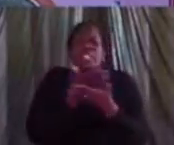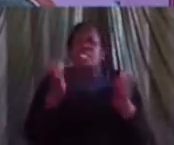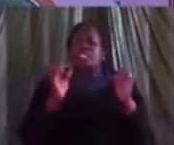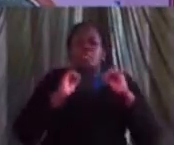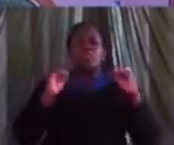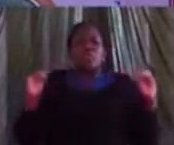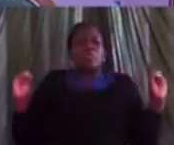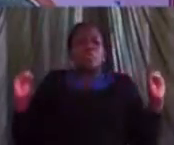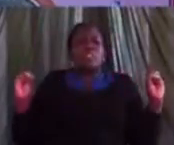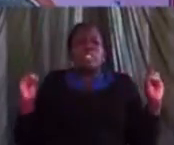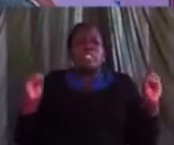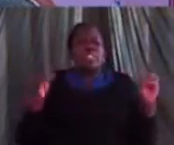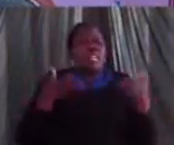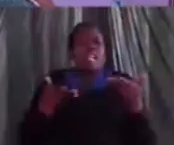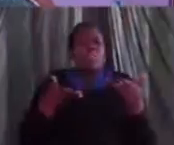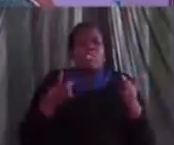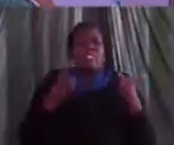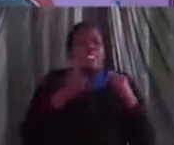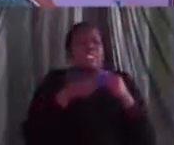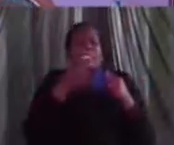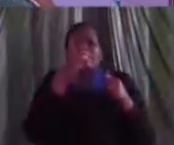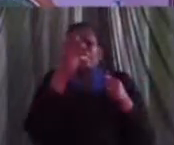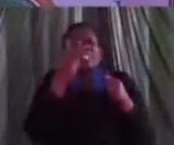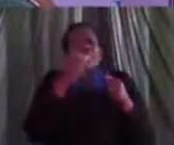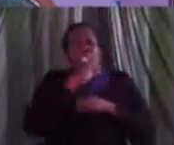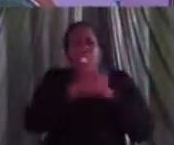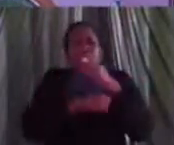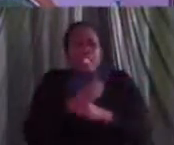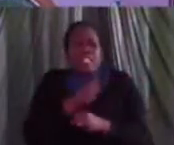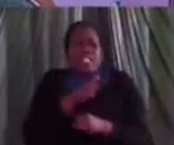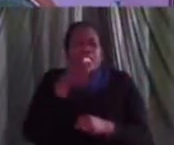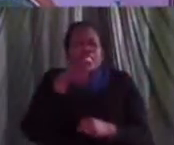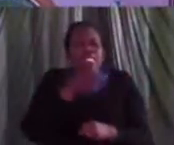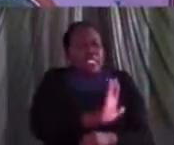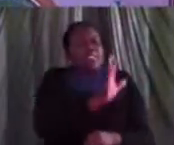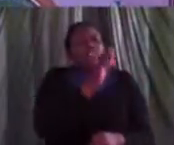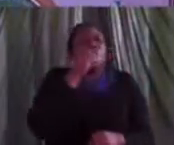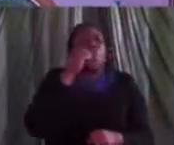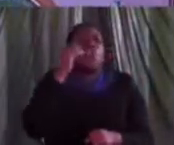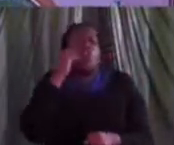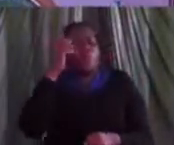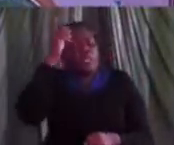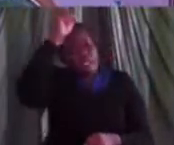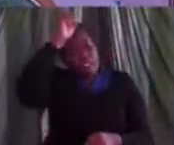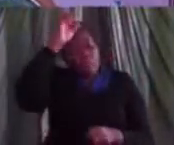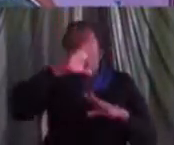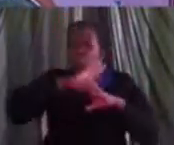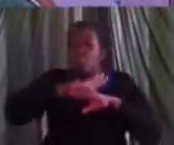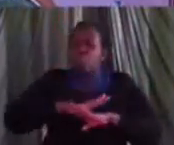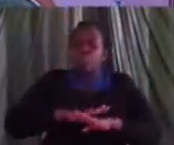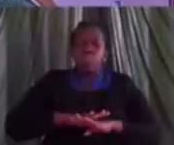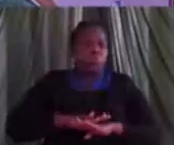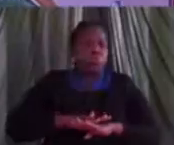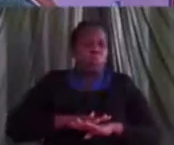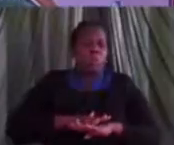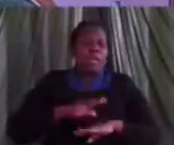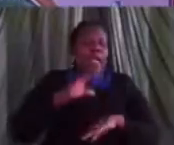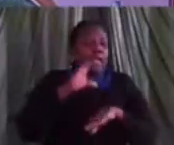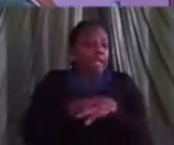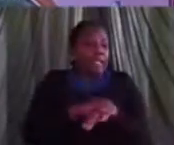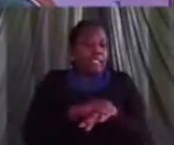around 63 or so years. She's just at home and resting. She takes a pension from the